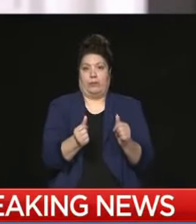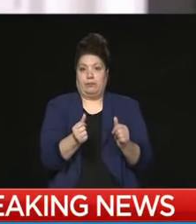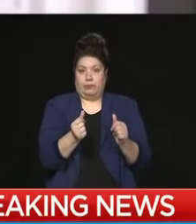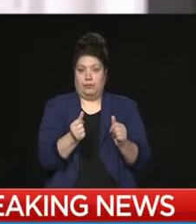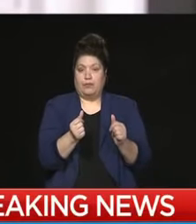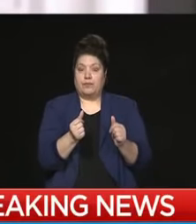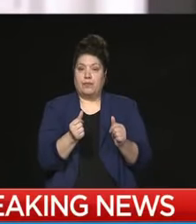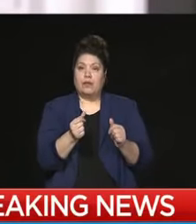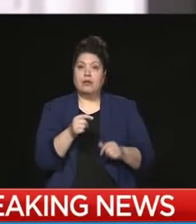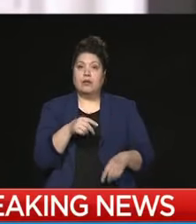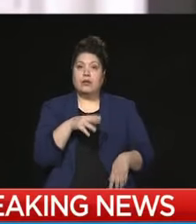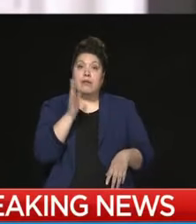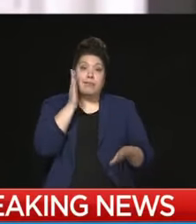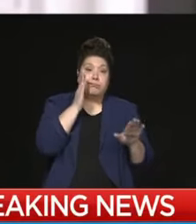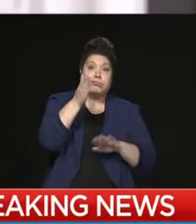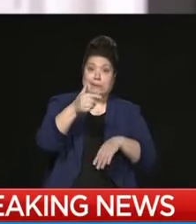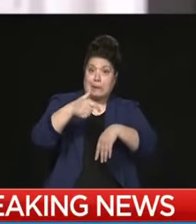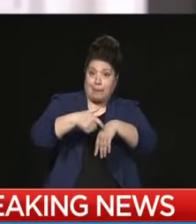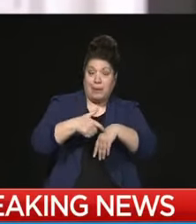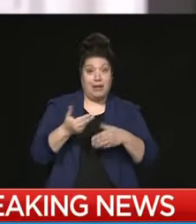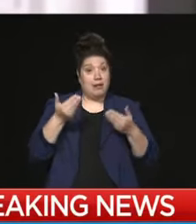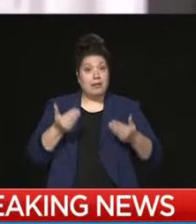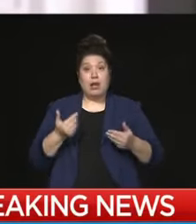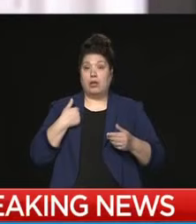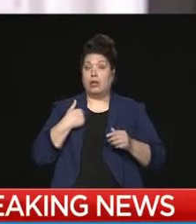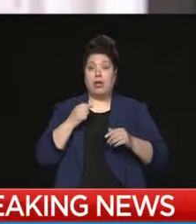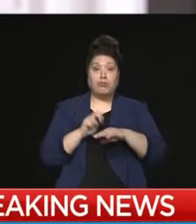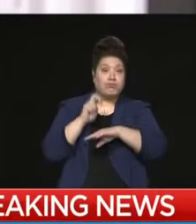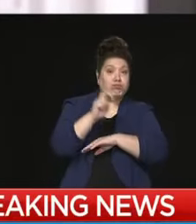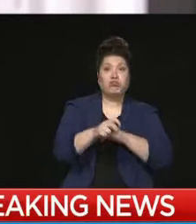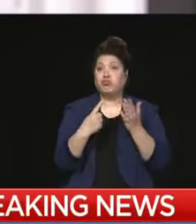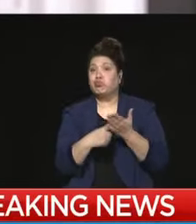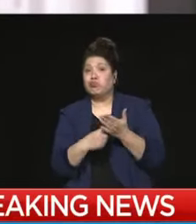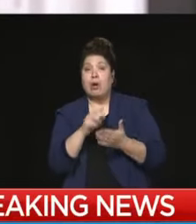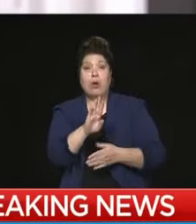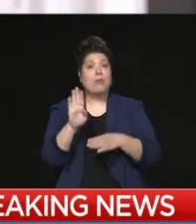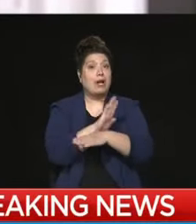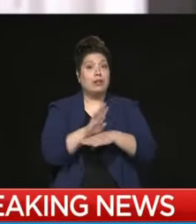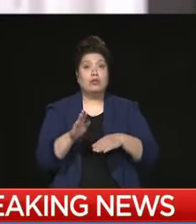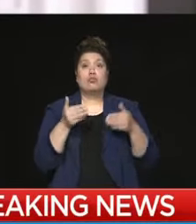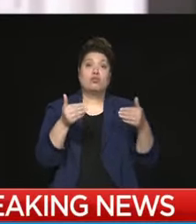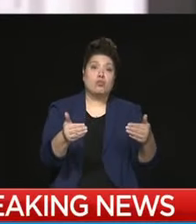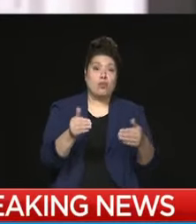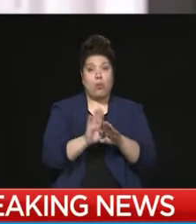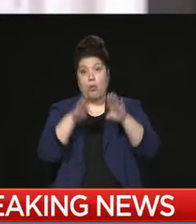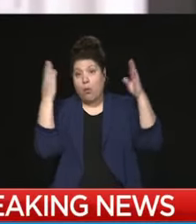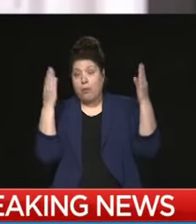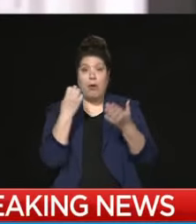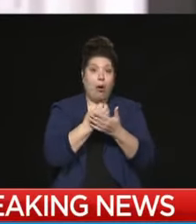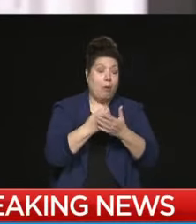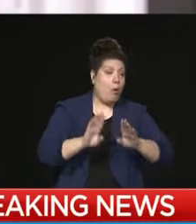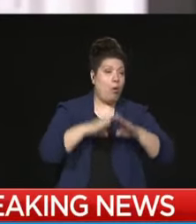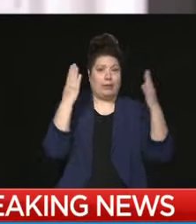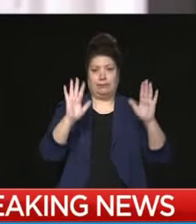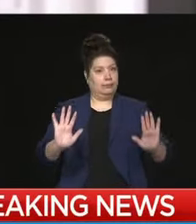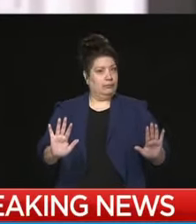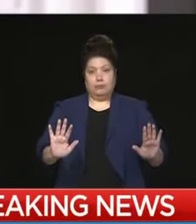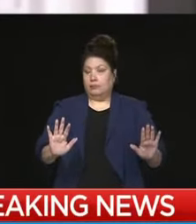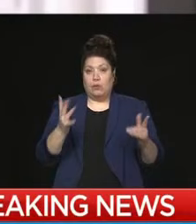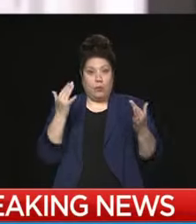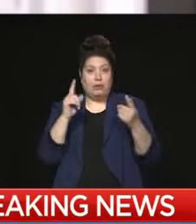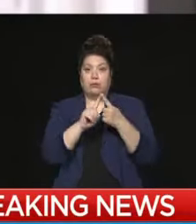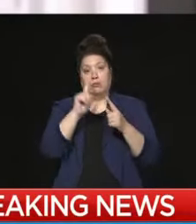quickly if that comes. I don't think we can talk about reopening things until we are confident that we have